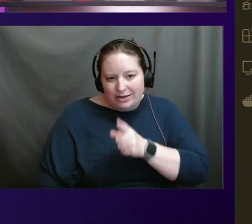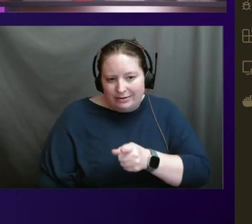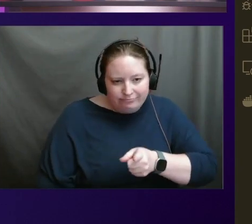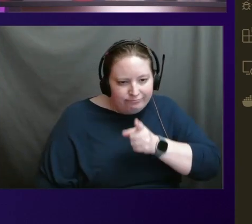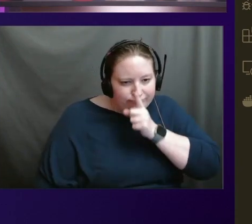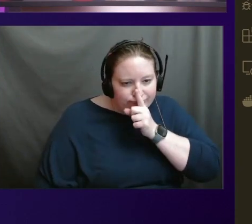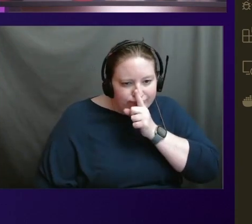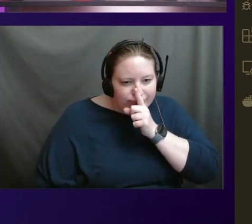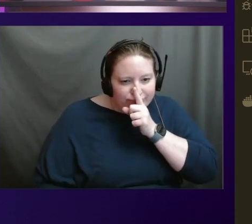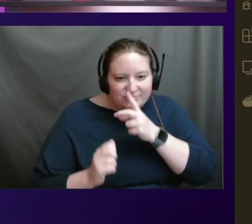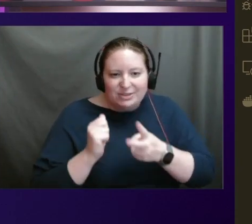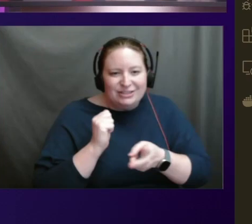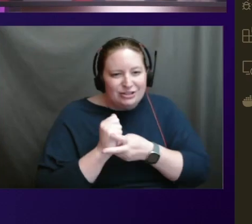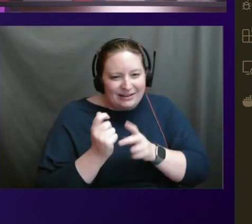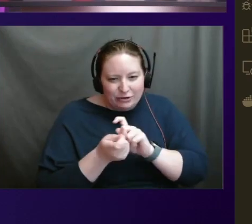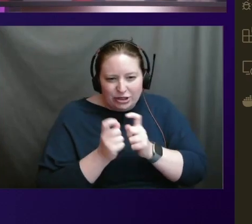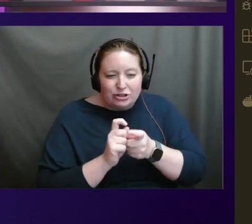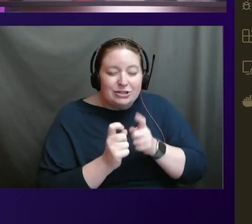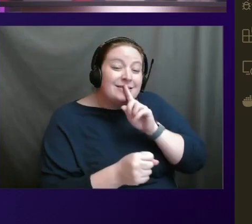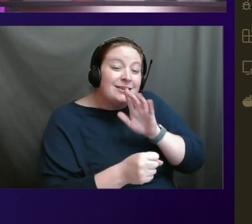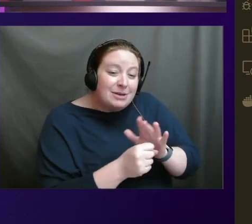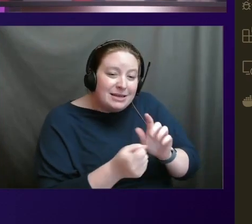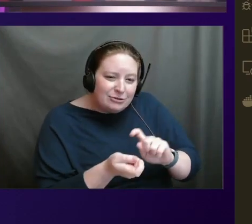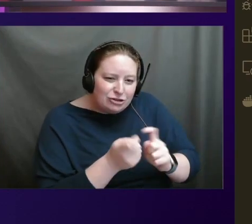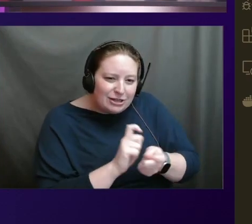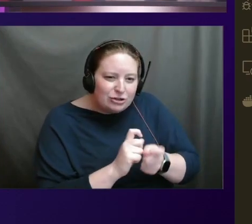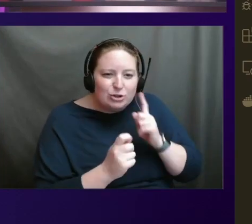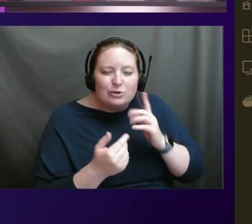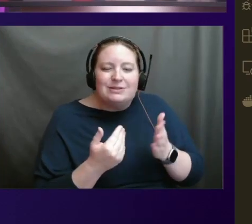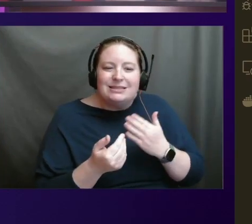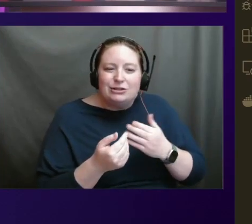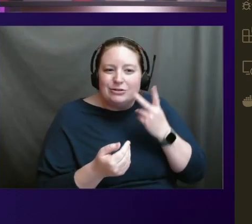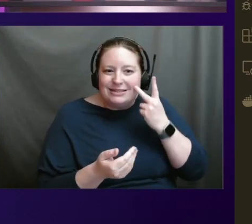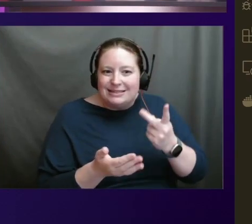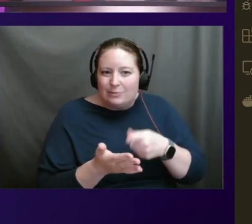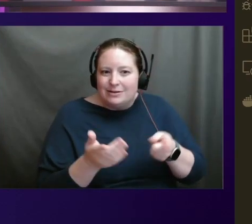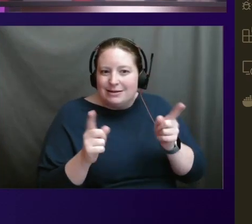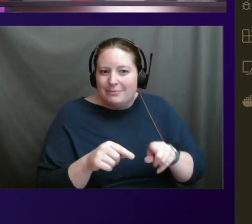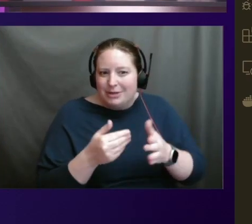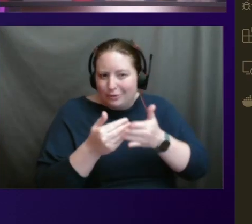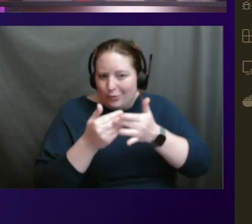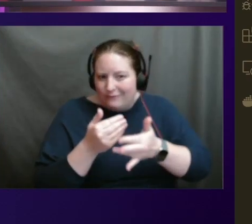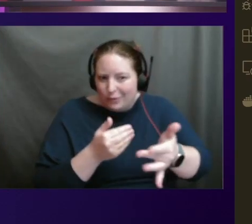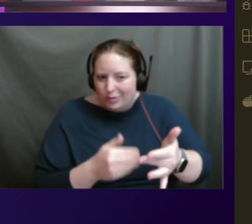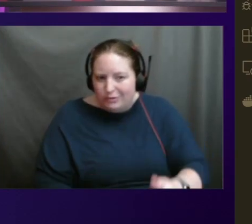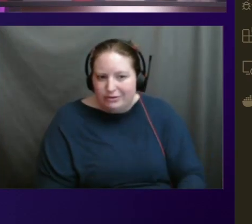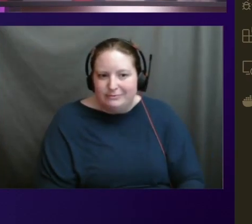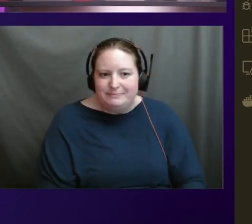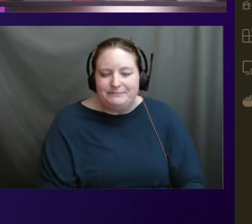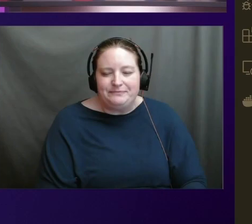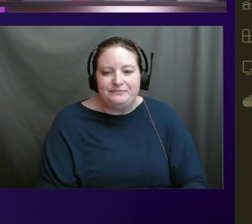changes, or commit our changes so that it's easier to see what changes it's making going forward. Oops, add.